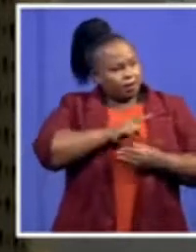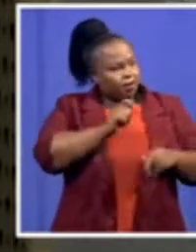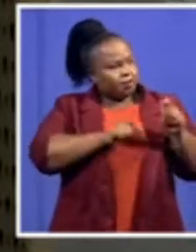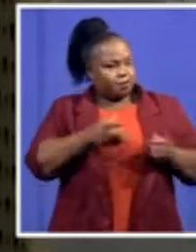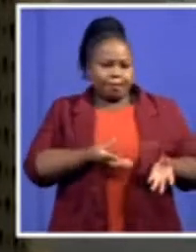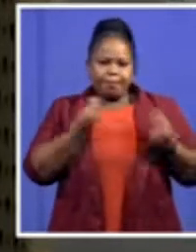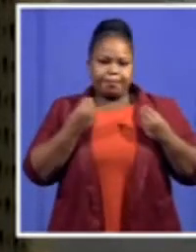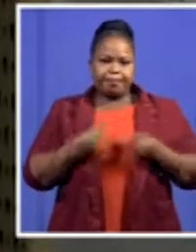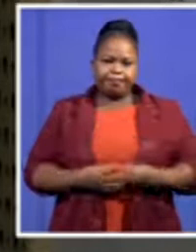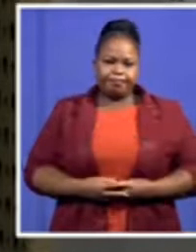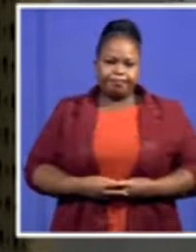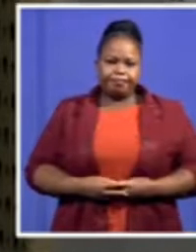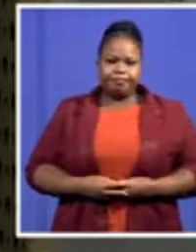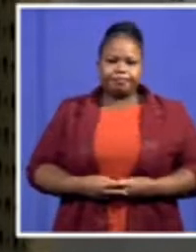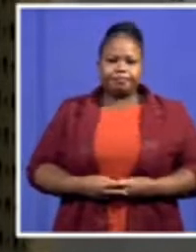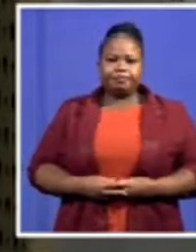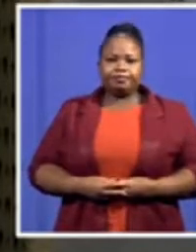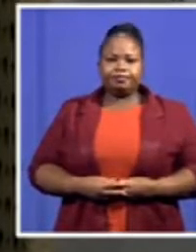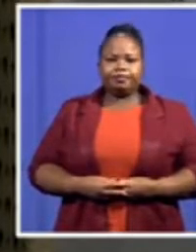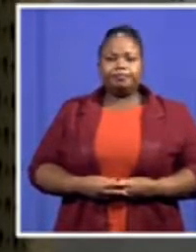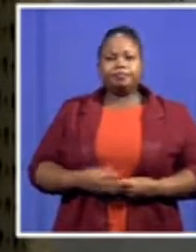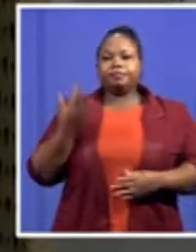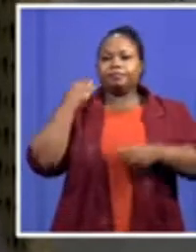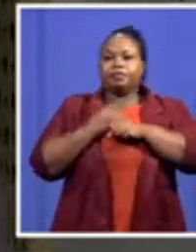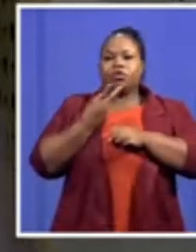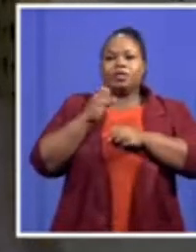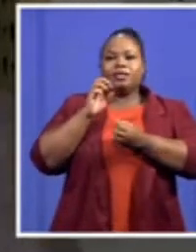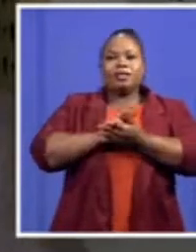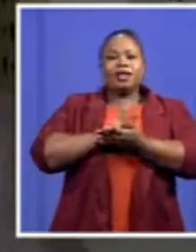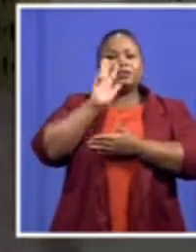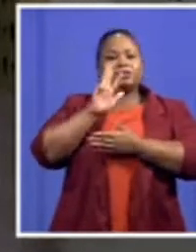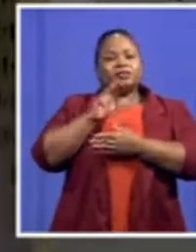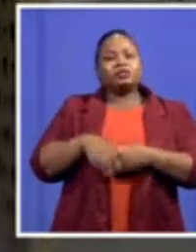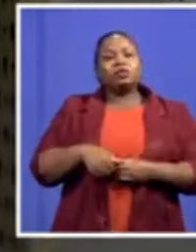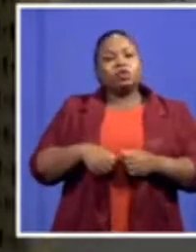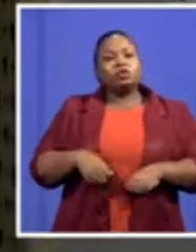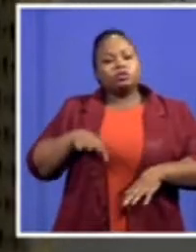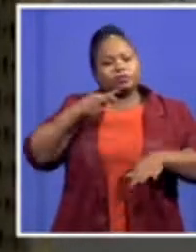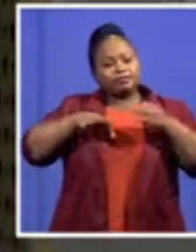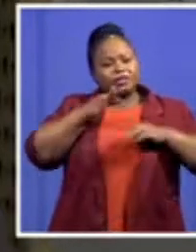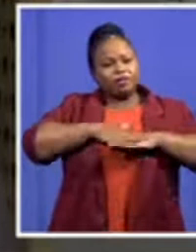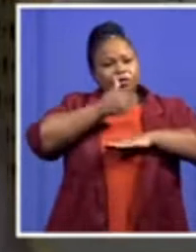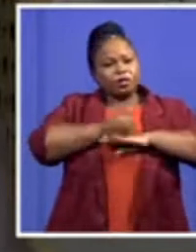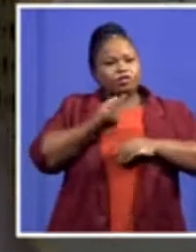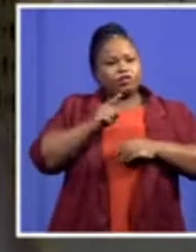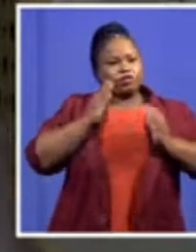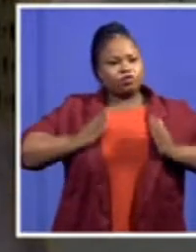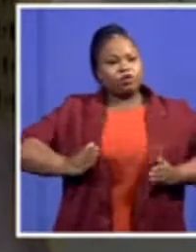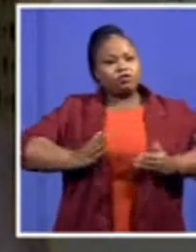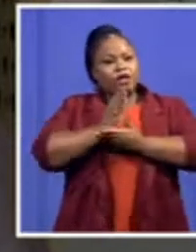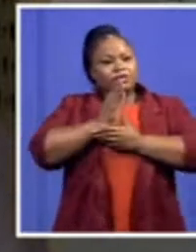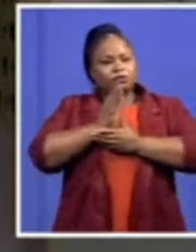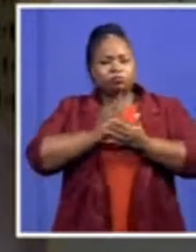The 2019 baseline survey of the Foundation for Human Rights is one of the most reliable pieces